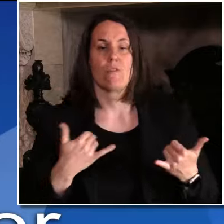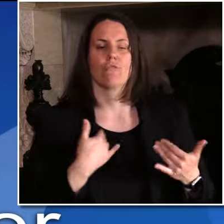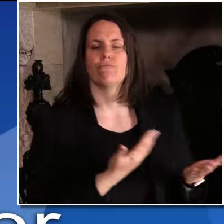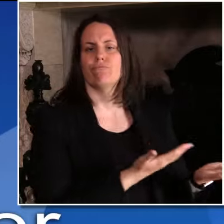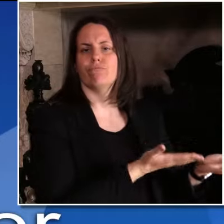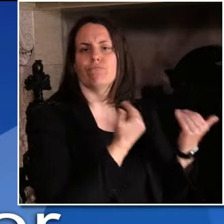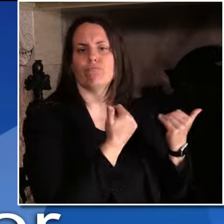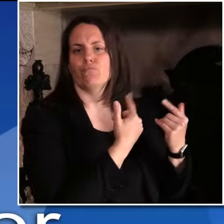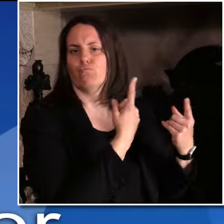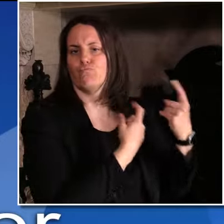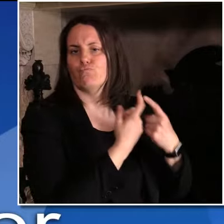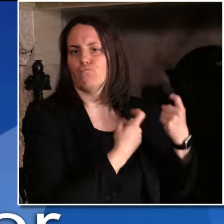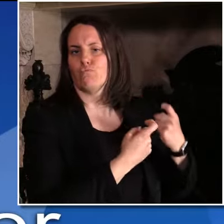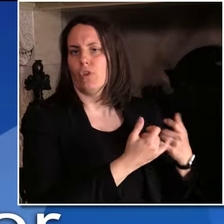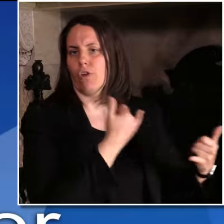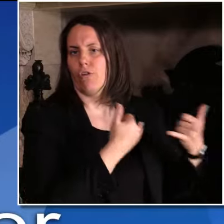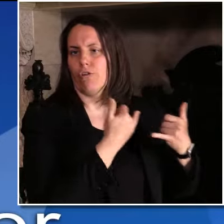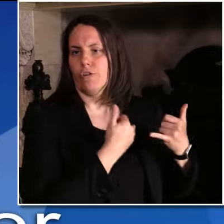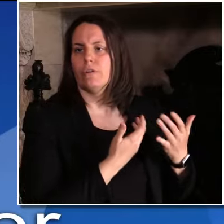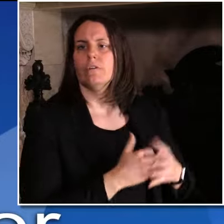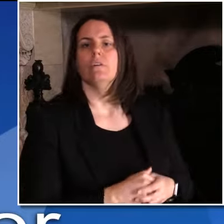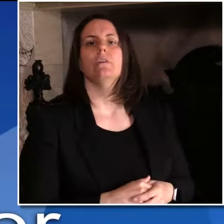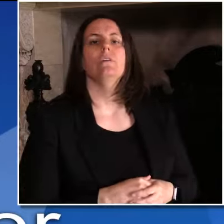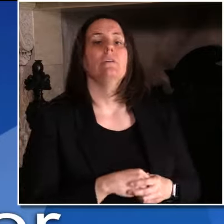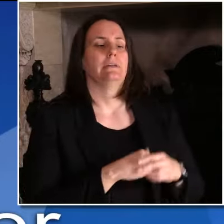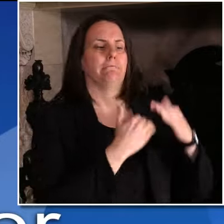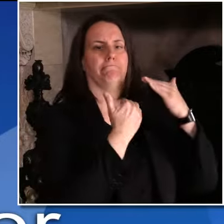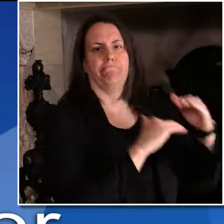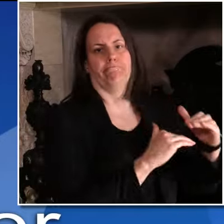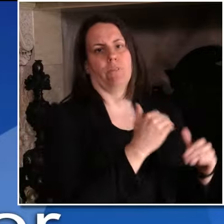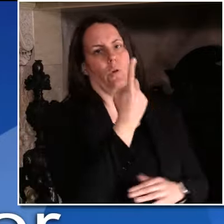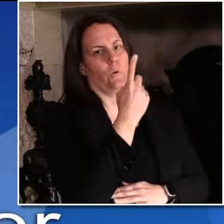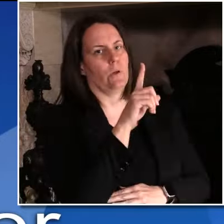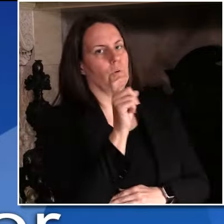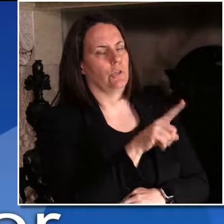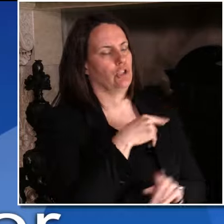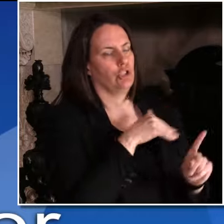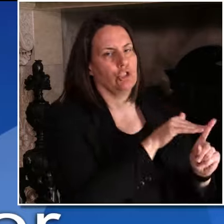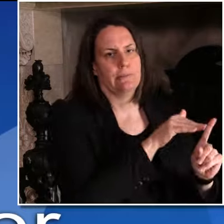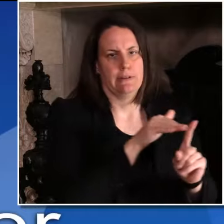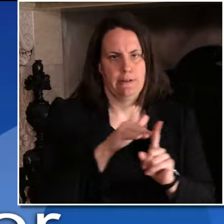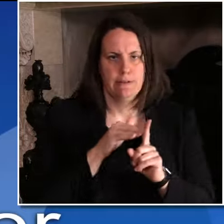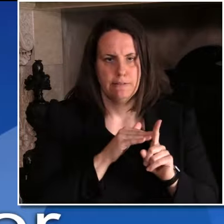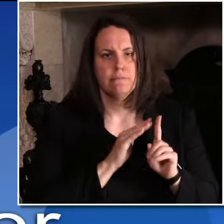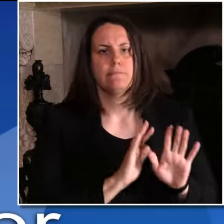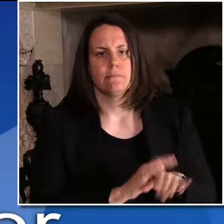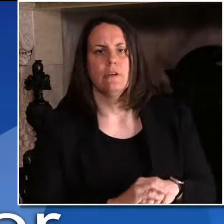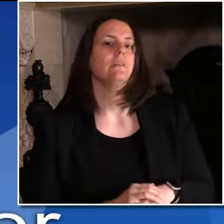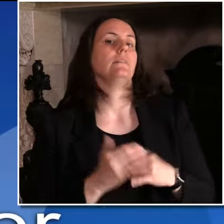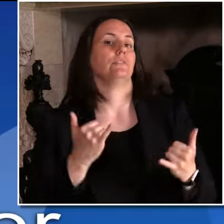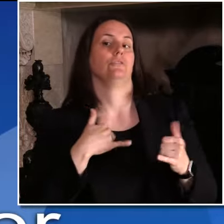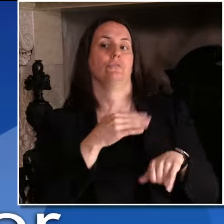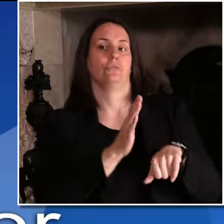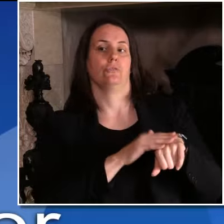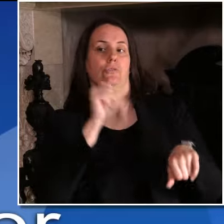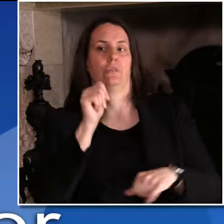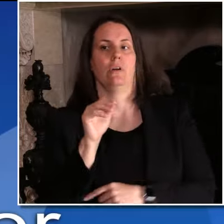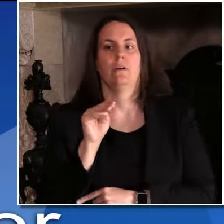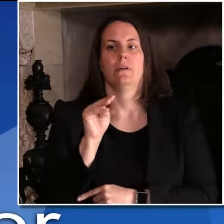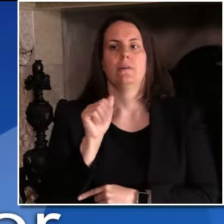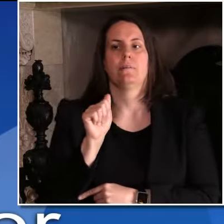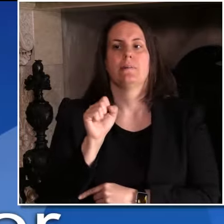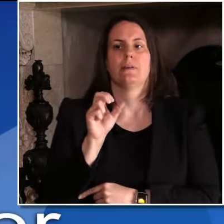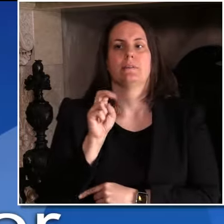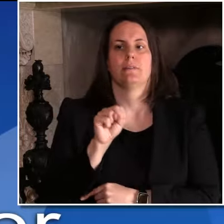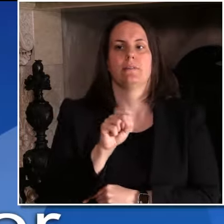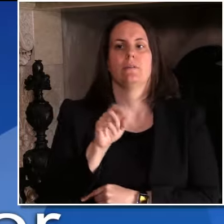time, please one question per reporter per media outlet. We'll begin today's questions with Mason Dowling from WAOW